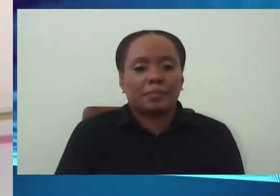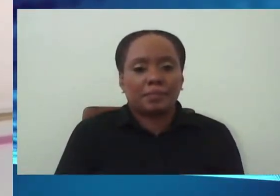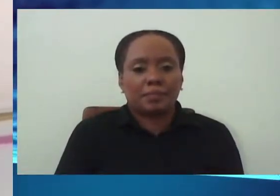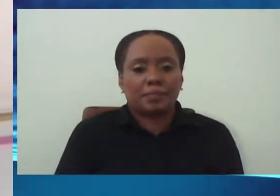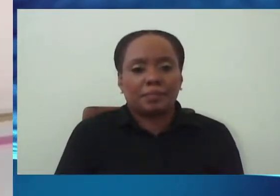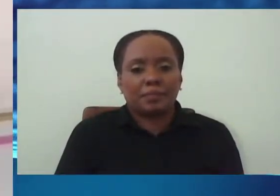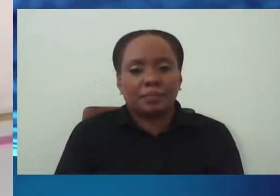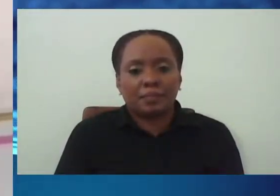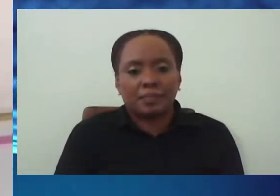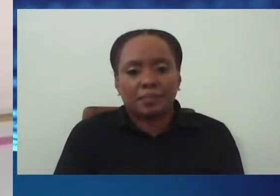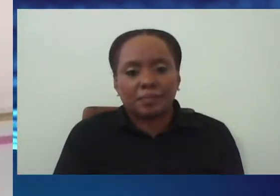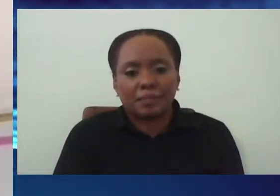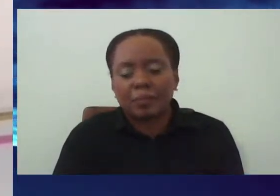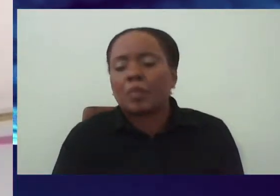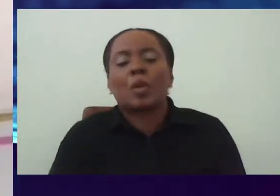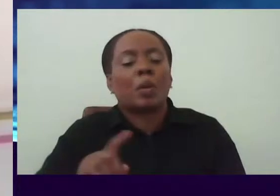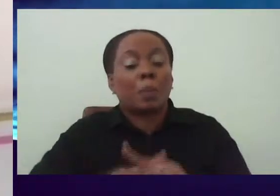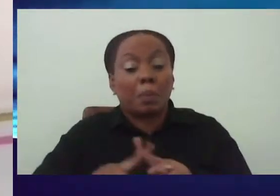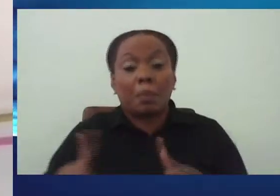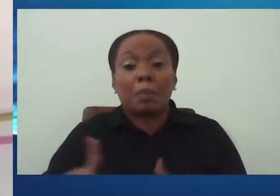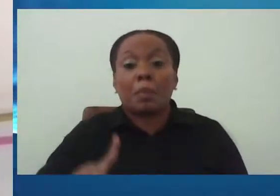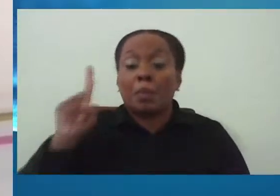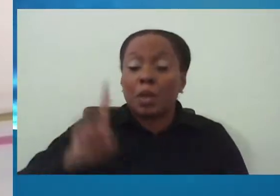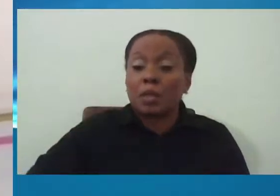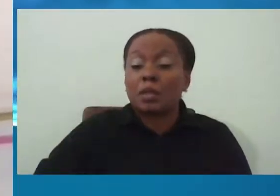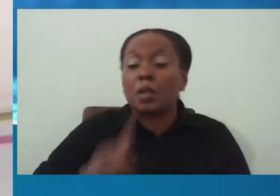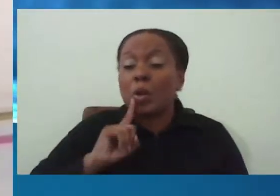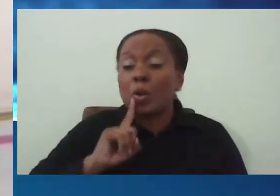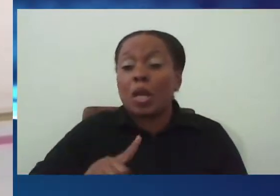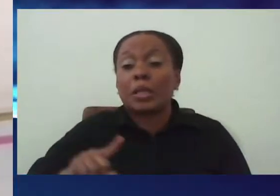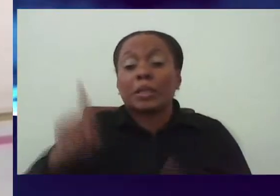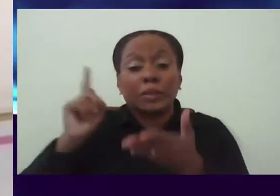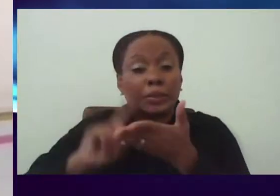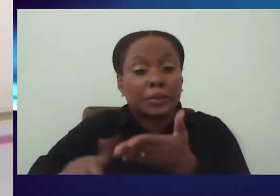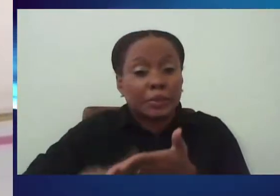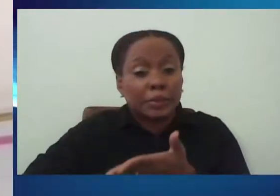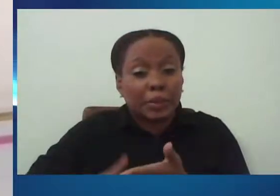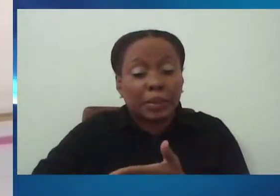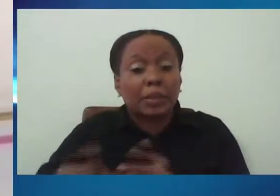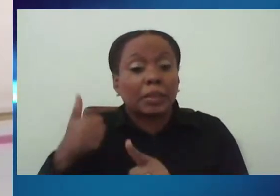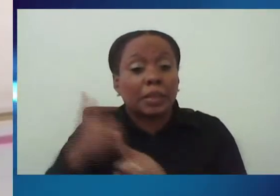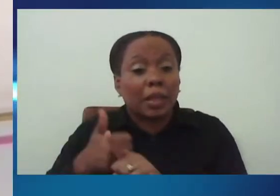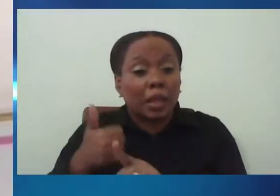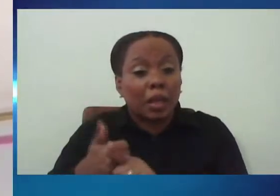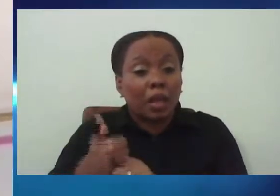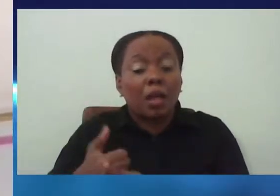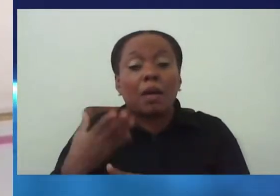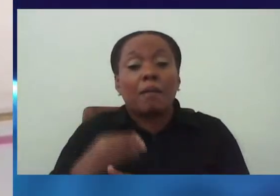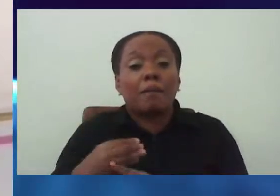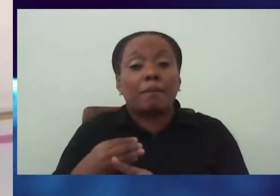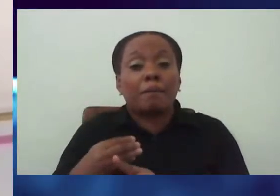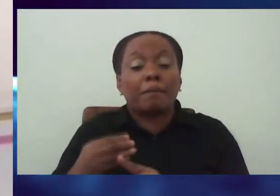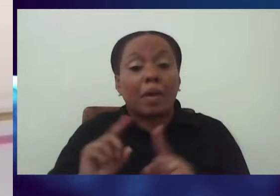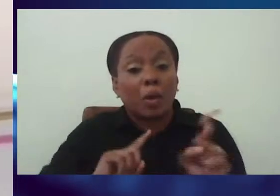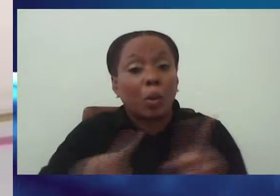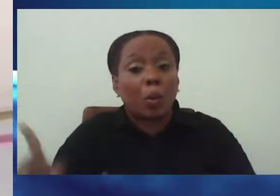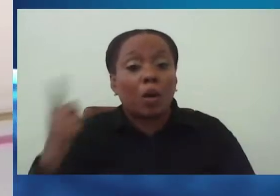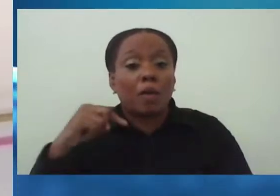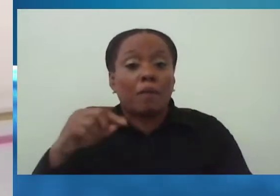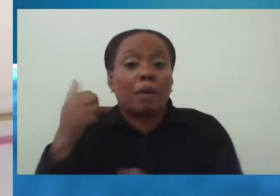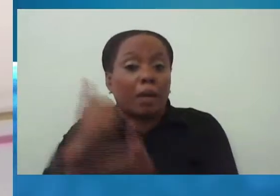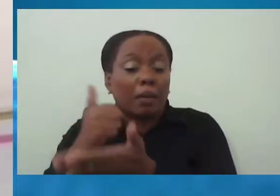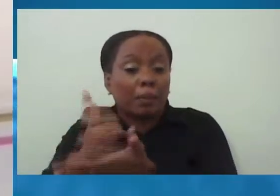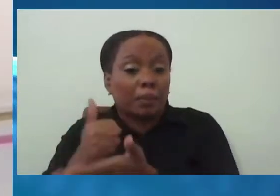that will help you to monitor yourself effectively. And I think that's the main message, not to take for granted